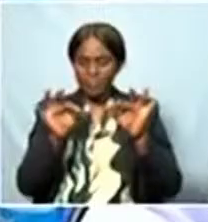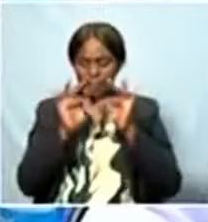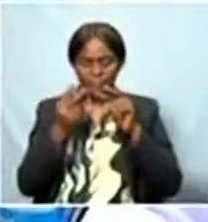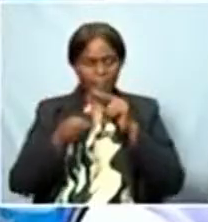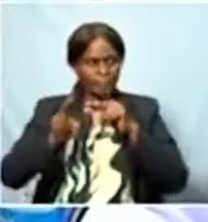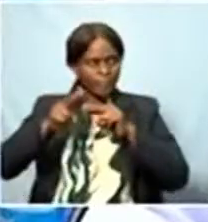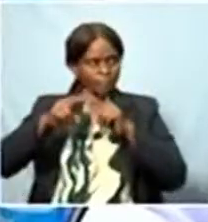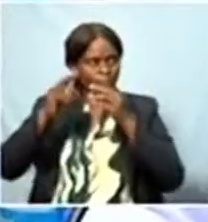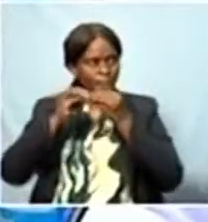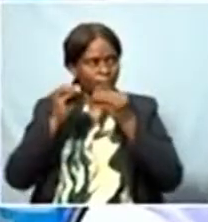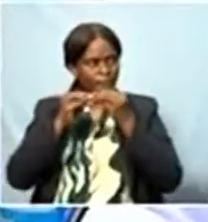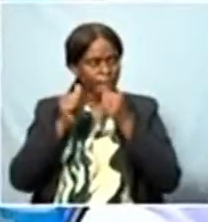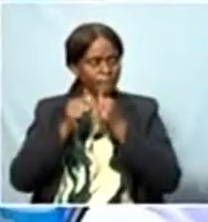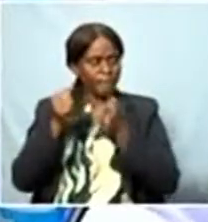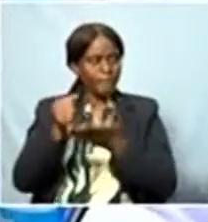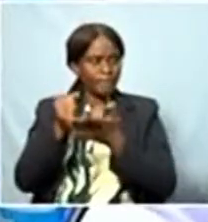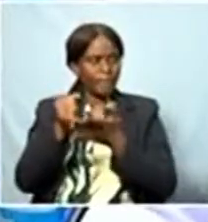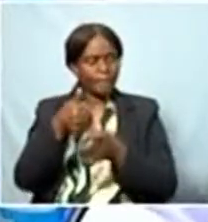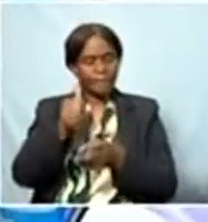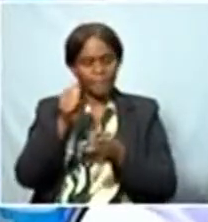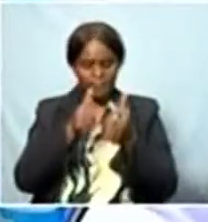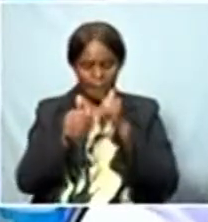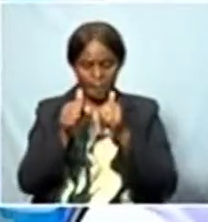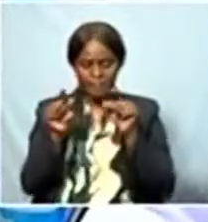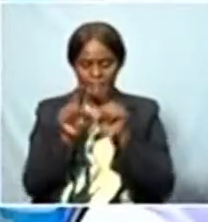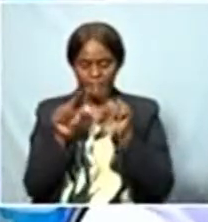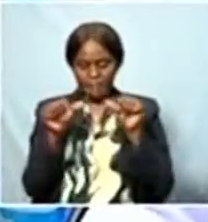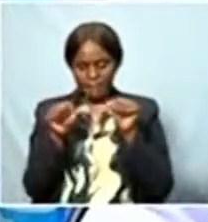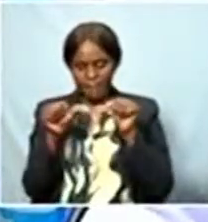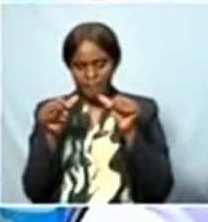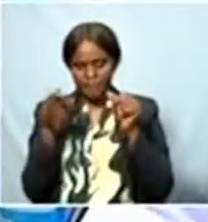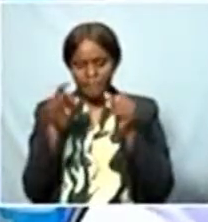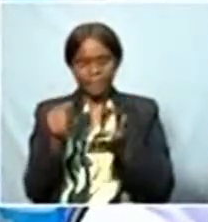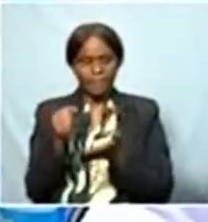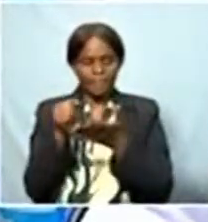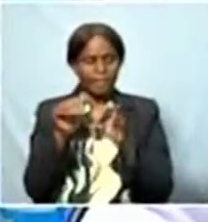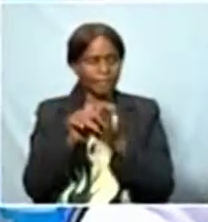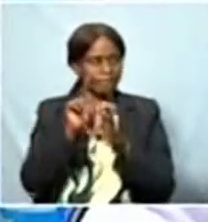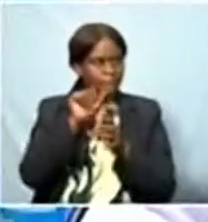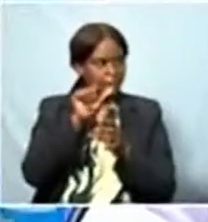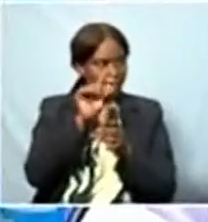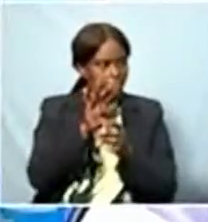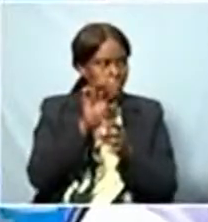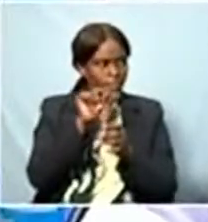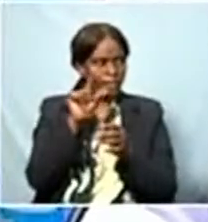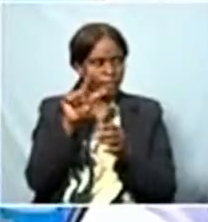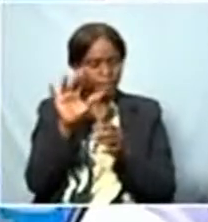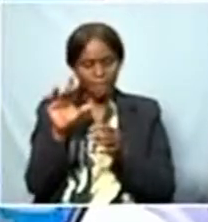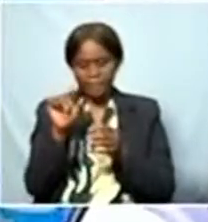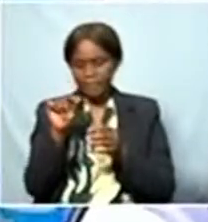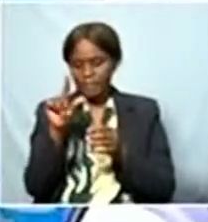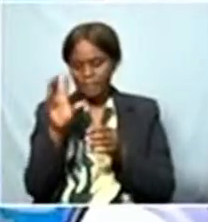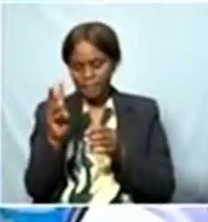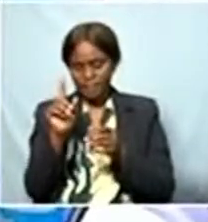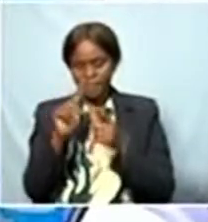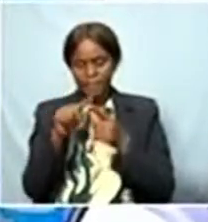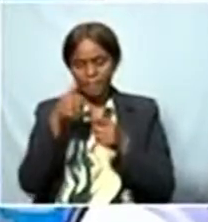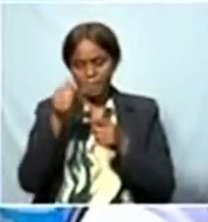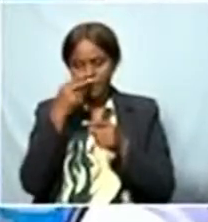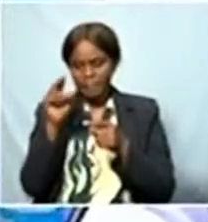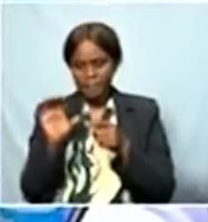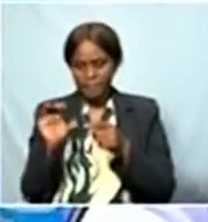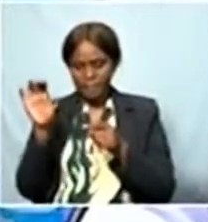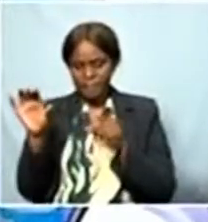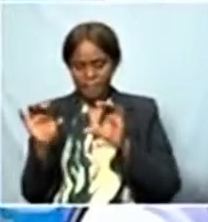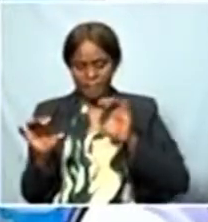in terms of the budget itself, the size of the budget in 2024, 2025, and 2026. But when you look at allocation